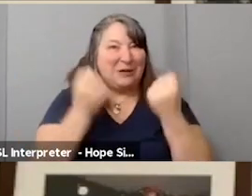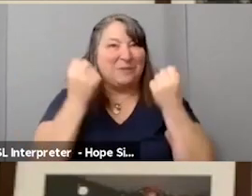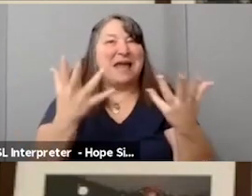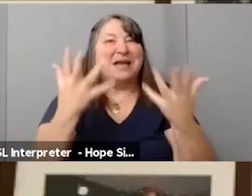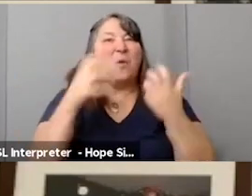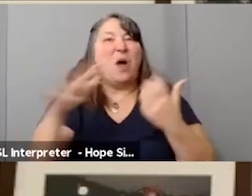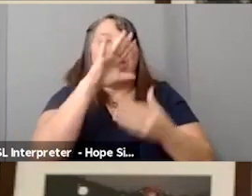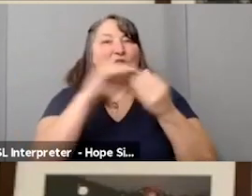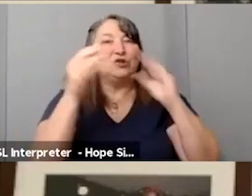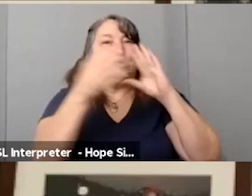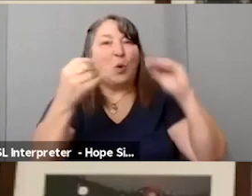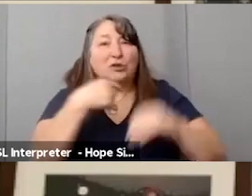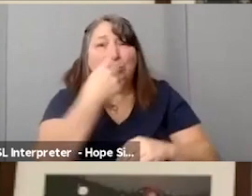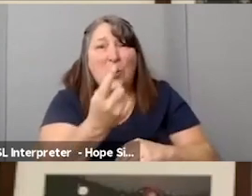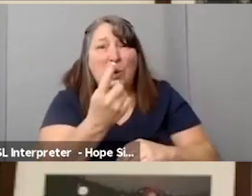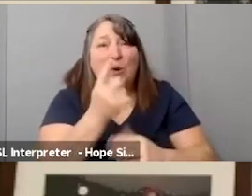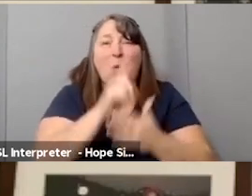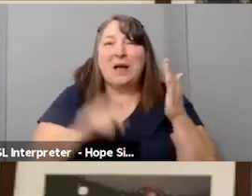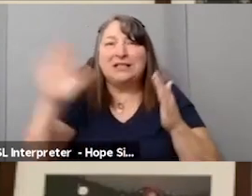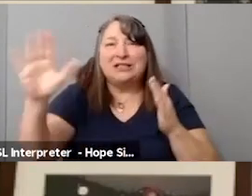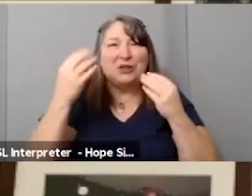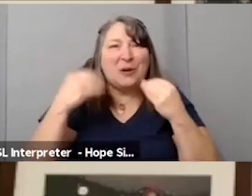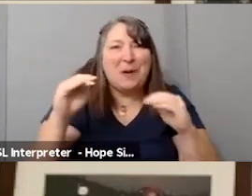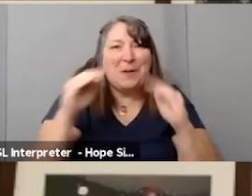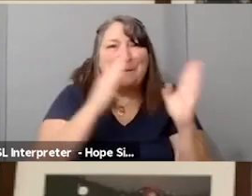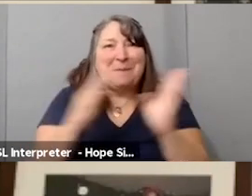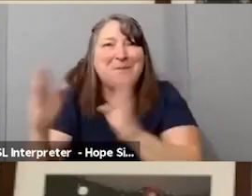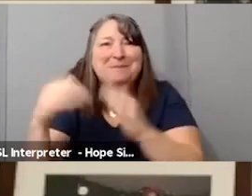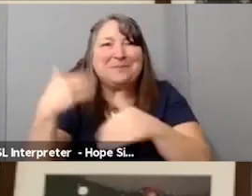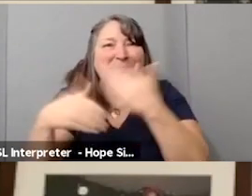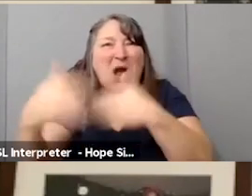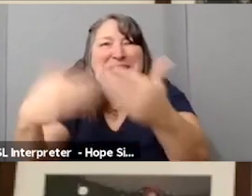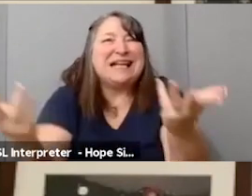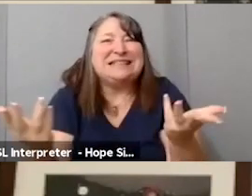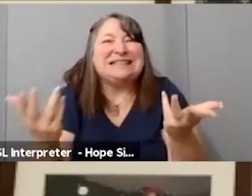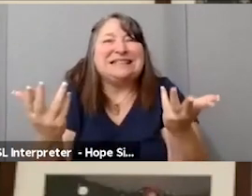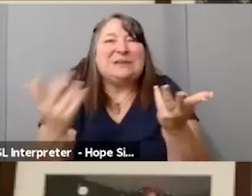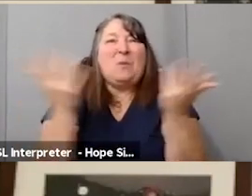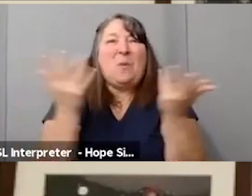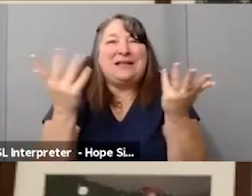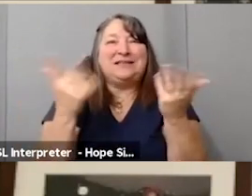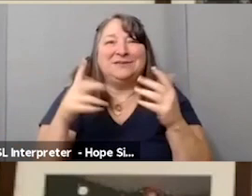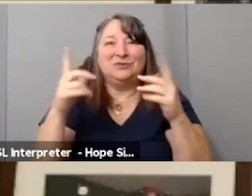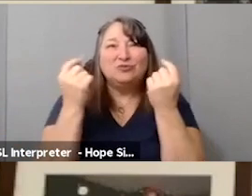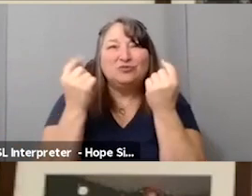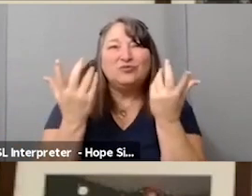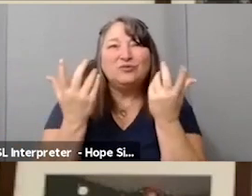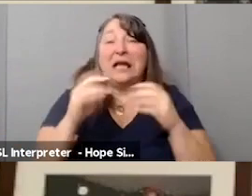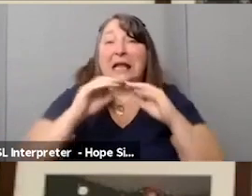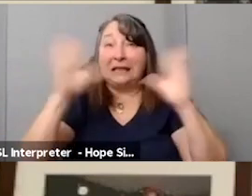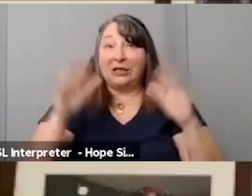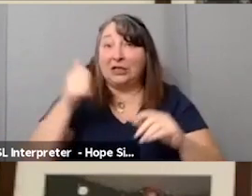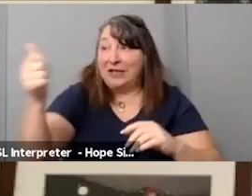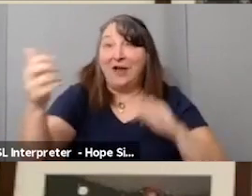told, what is your methodology? Like, what is your process? I mean, clearly, you and your